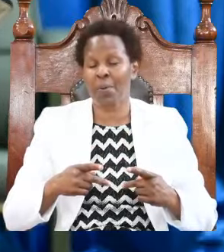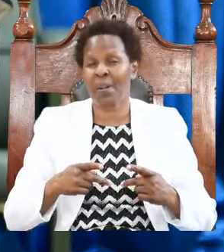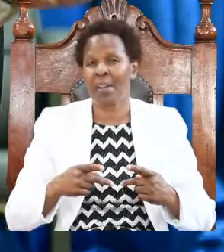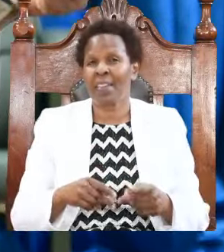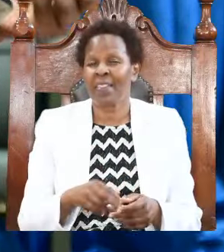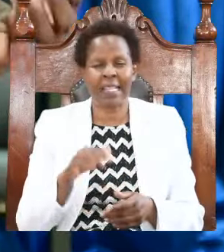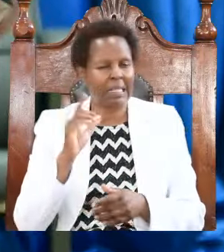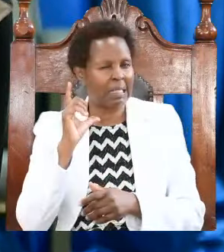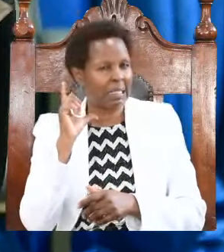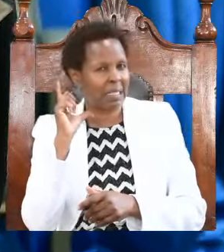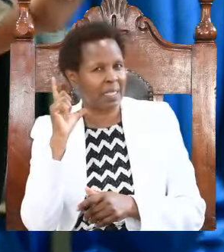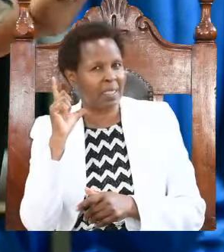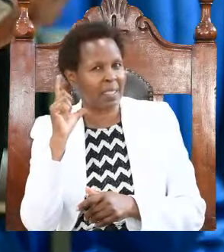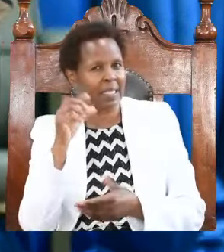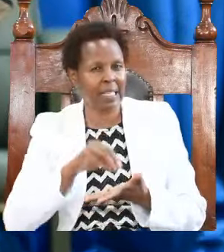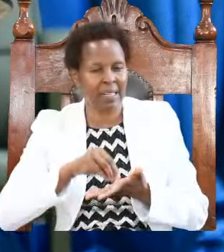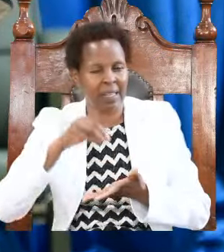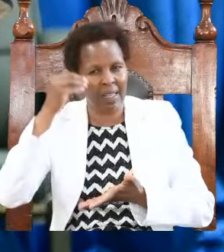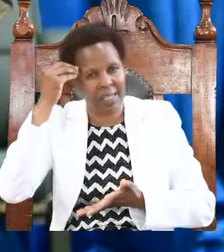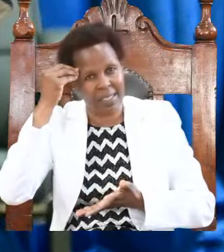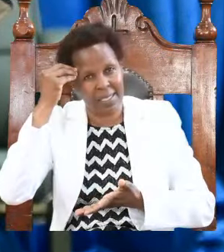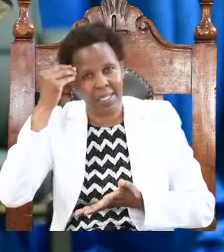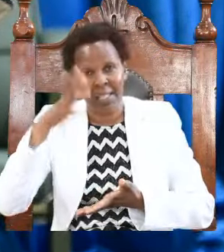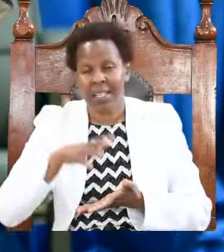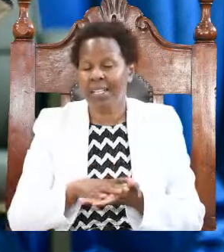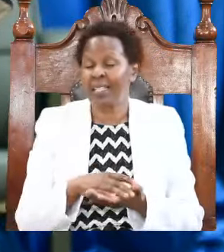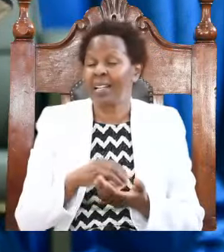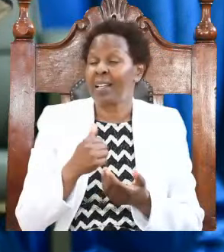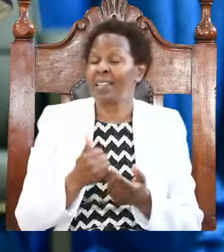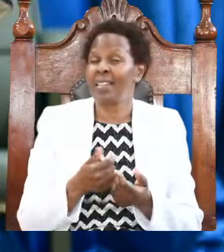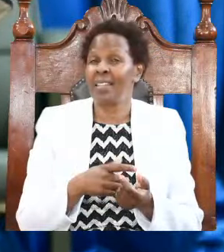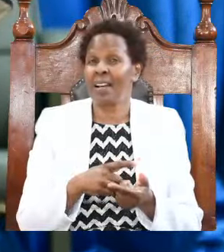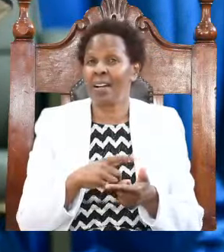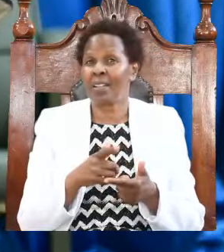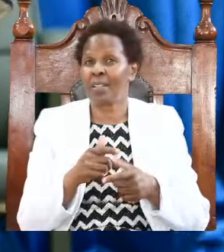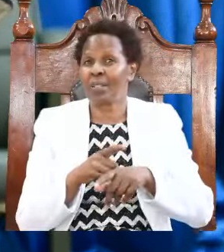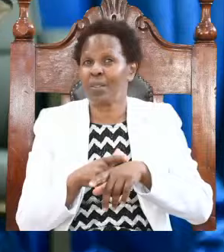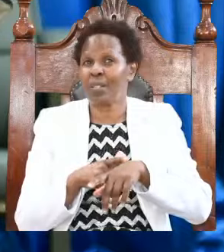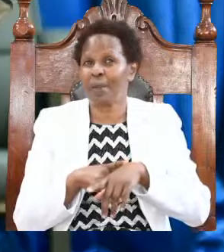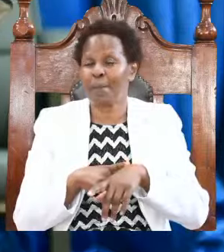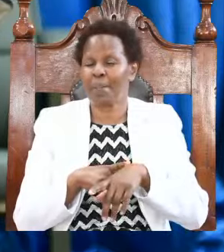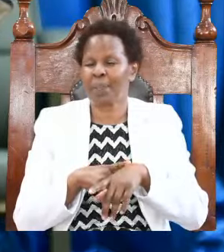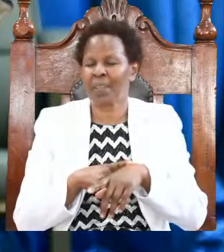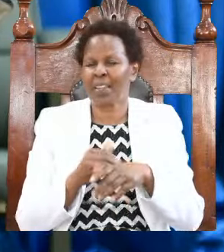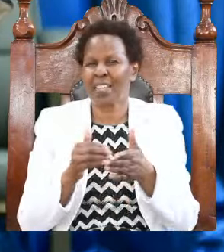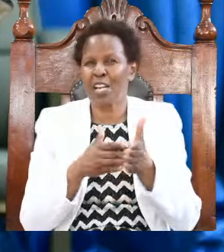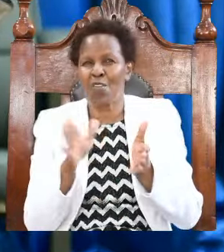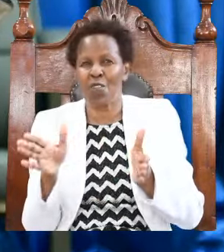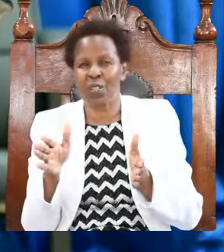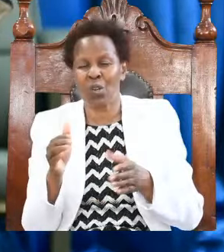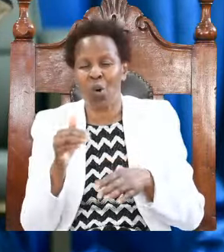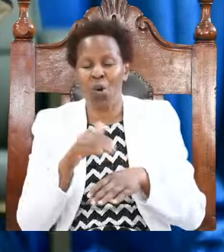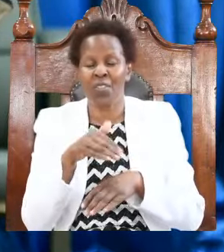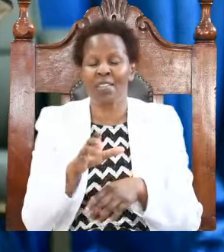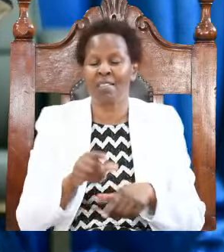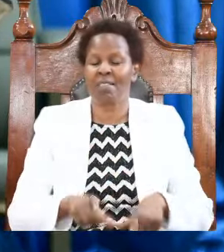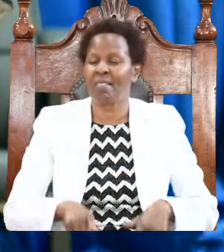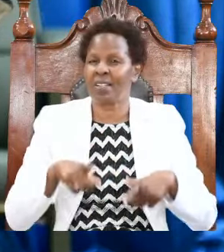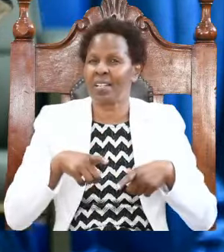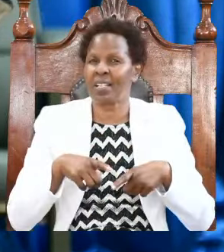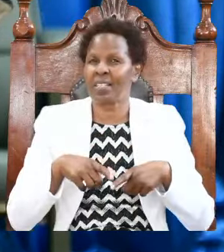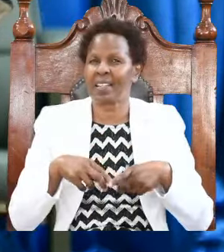they listen, they learn, and somehow they even reflect about their own personal lives,